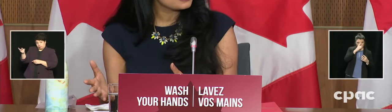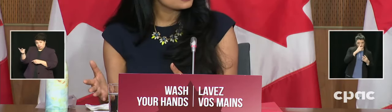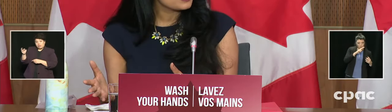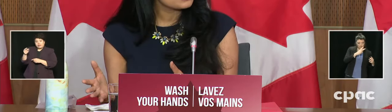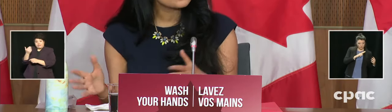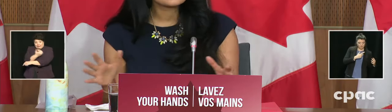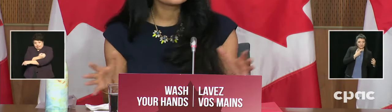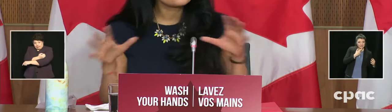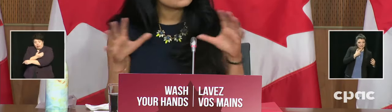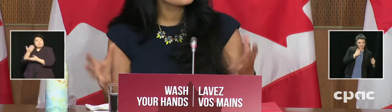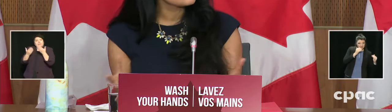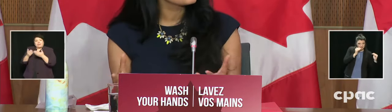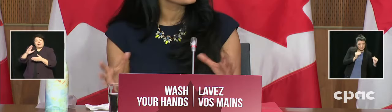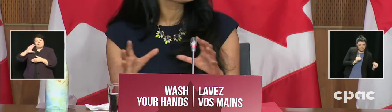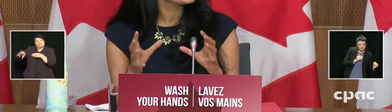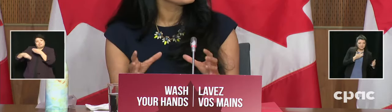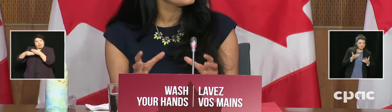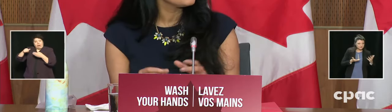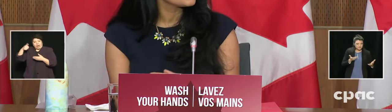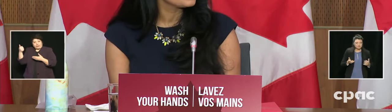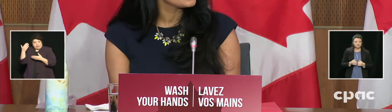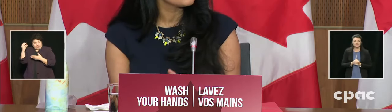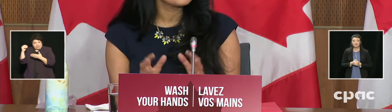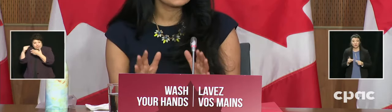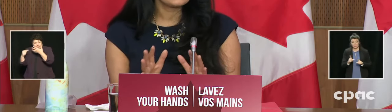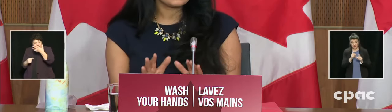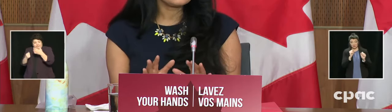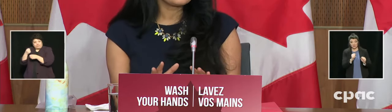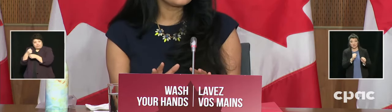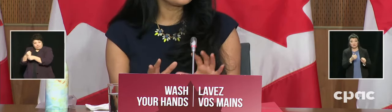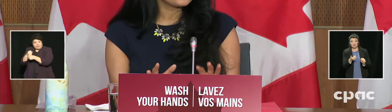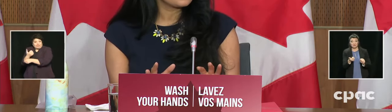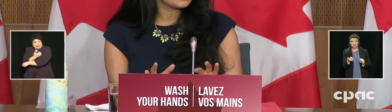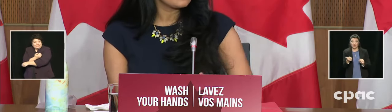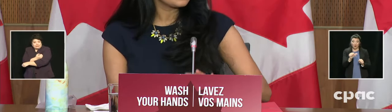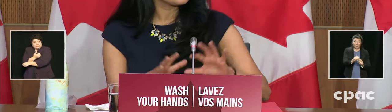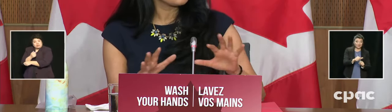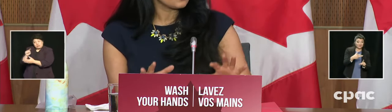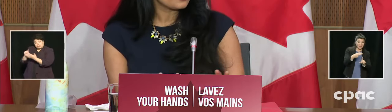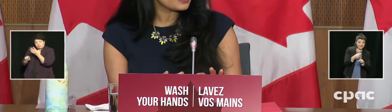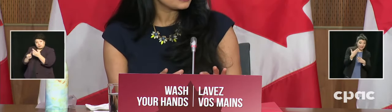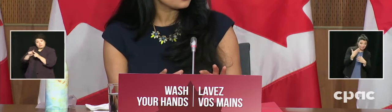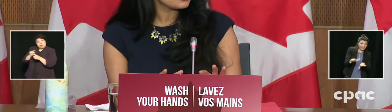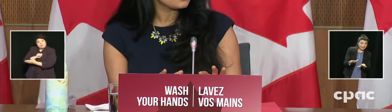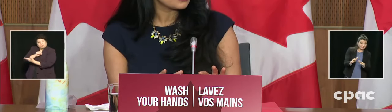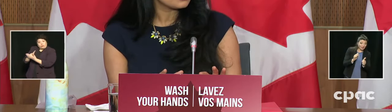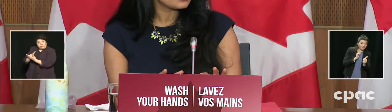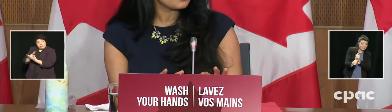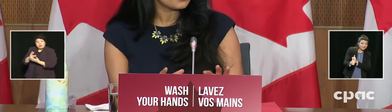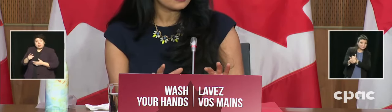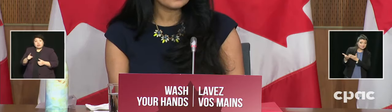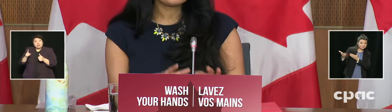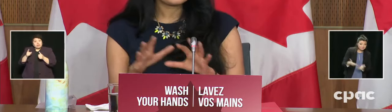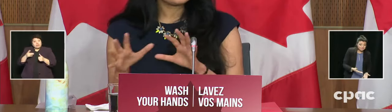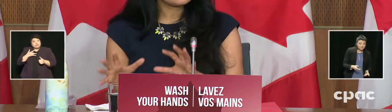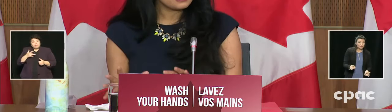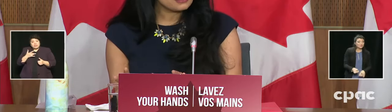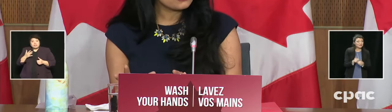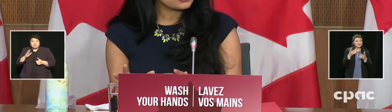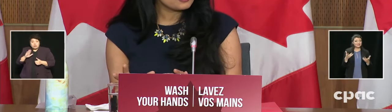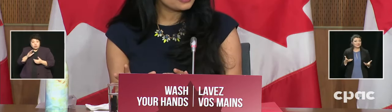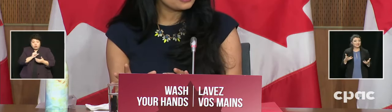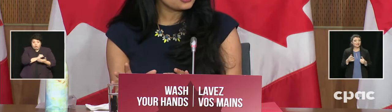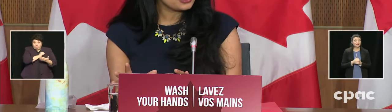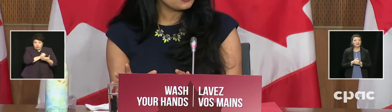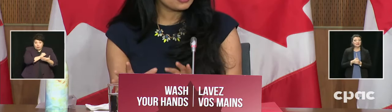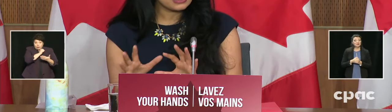that come in as well. So that's why it's just complicated to be very specific. But I think in the general timelines of authorizations around December, and then getting